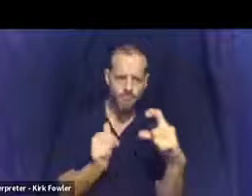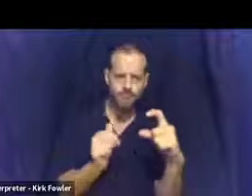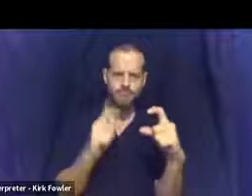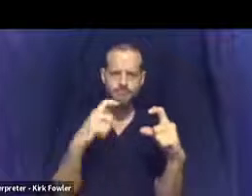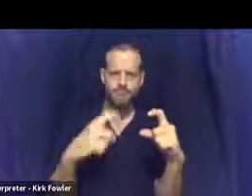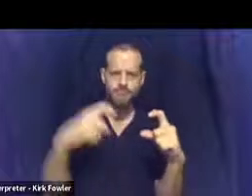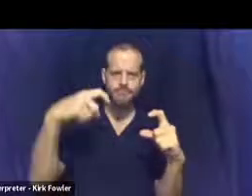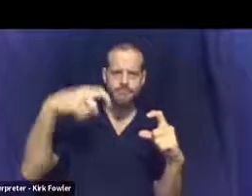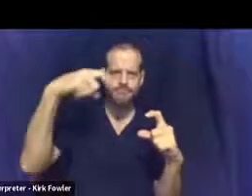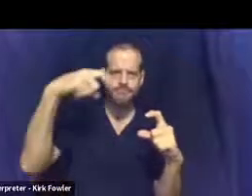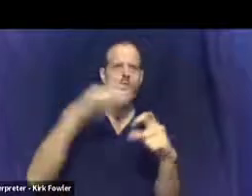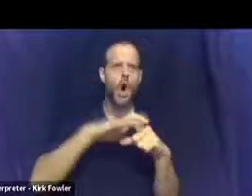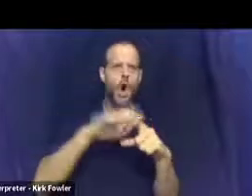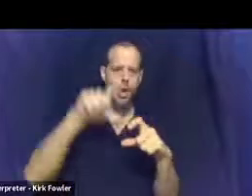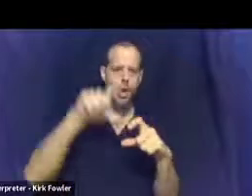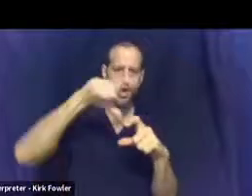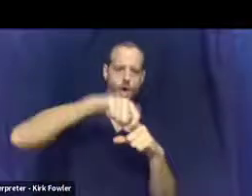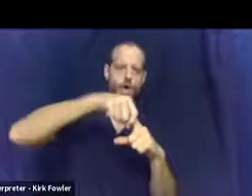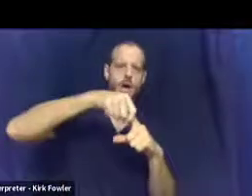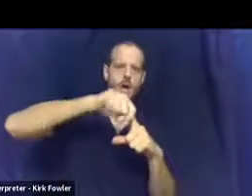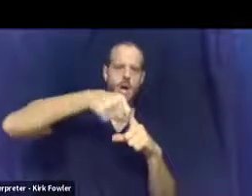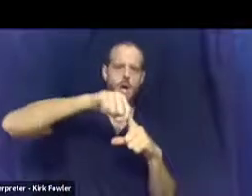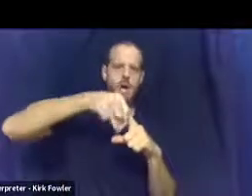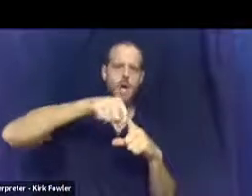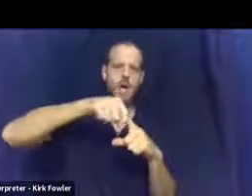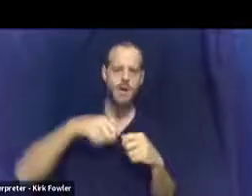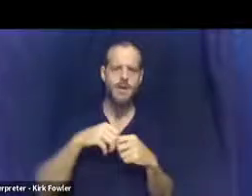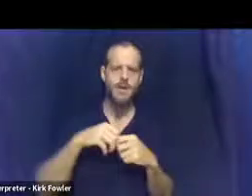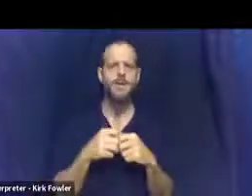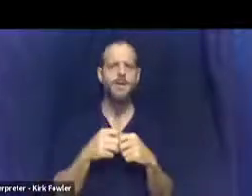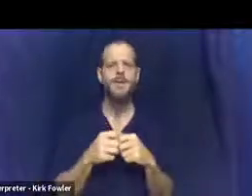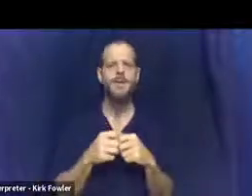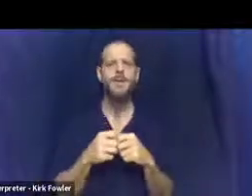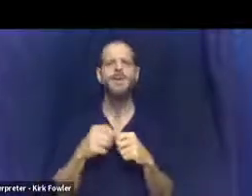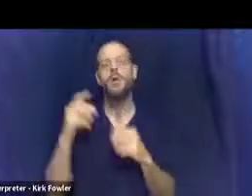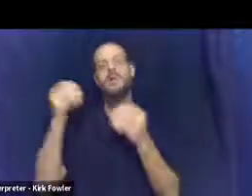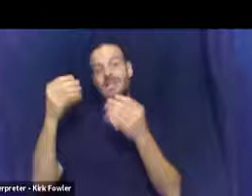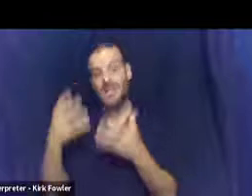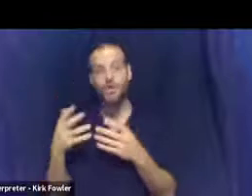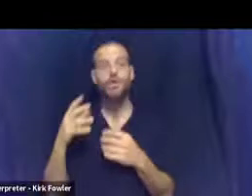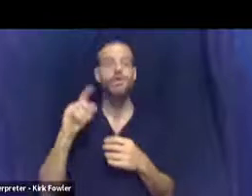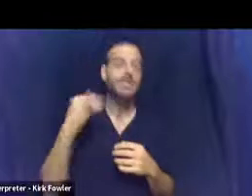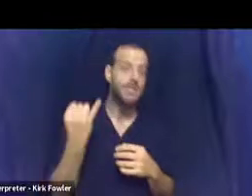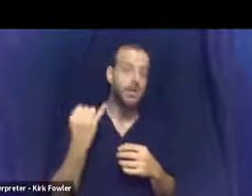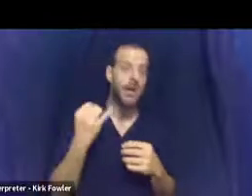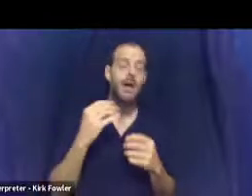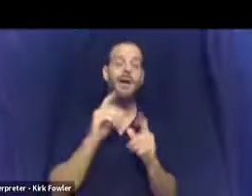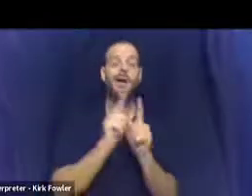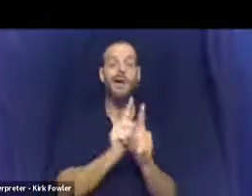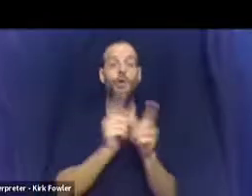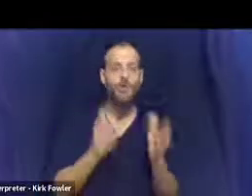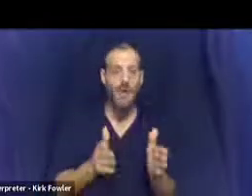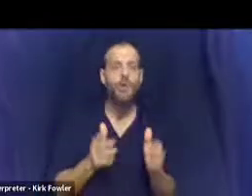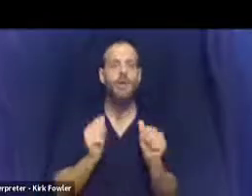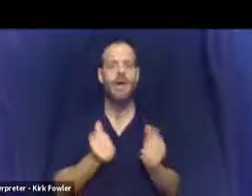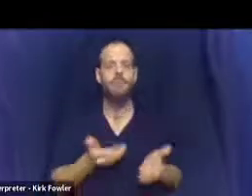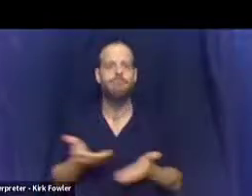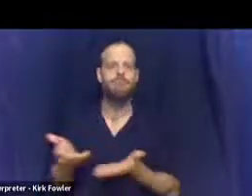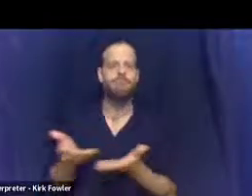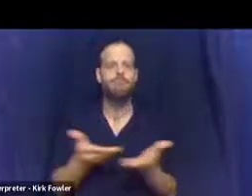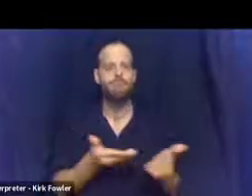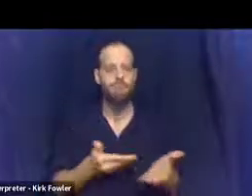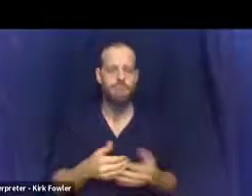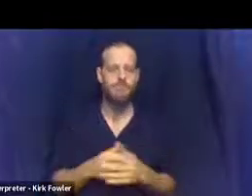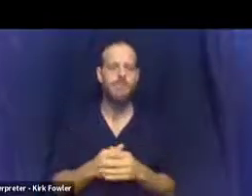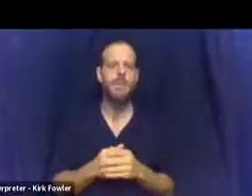hooks. And that his teacher or his intervener or TJ can carry with him or it can hook on to his gait trainer or walker if he